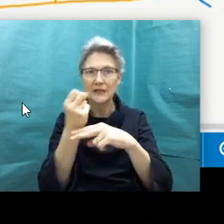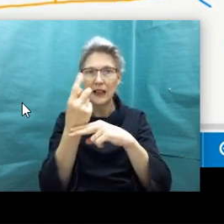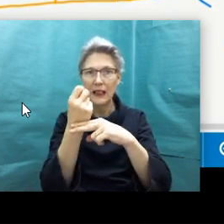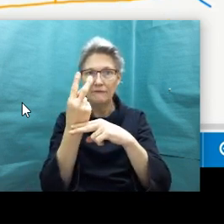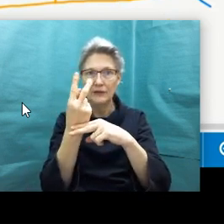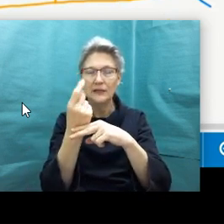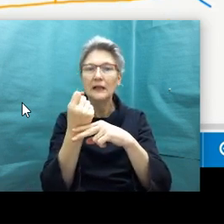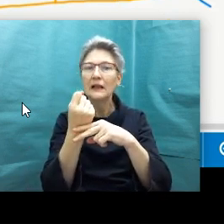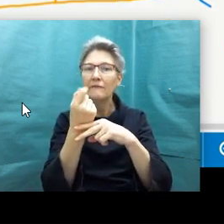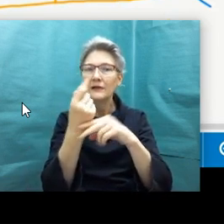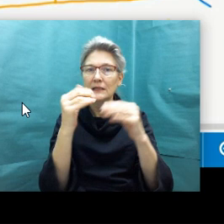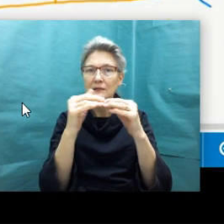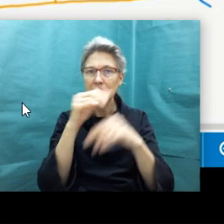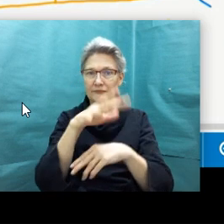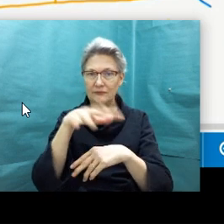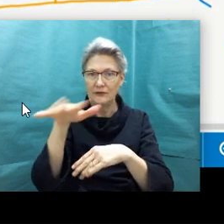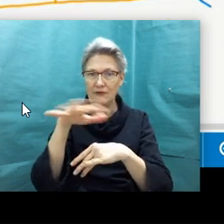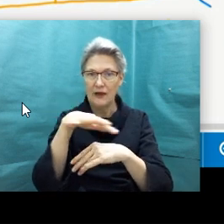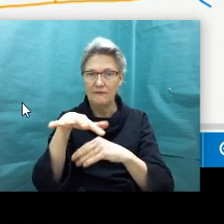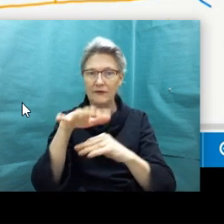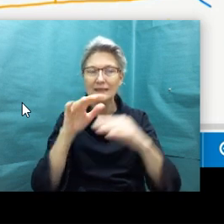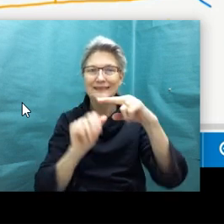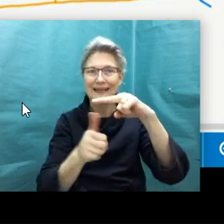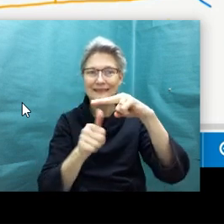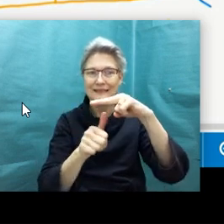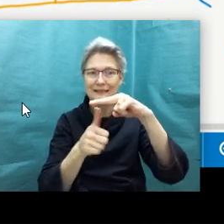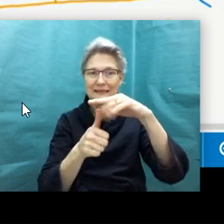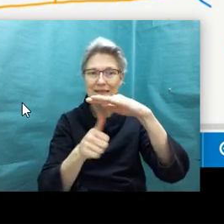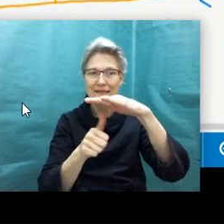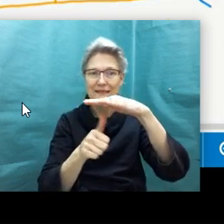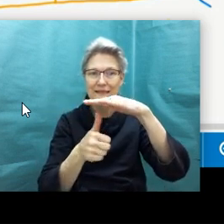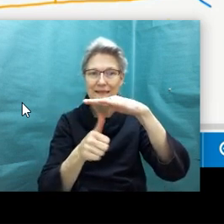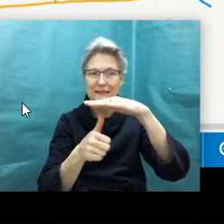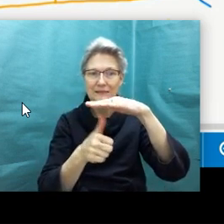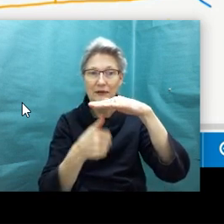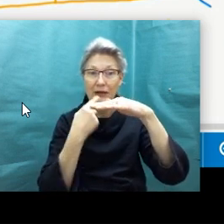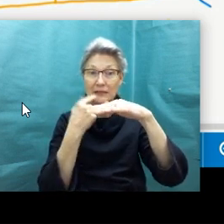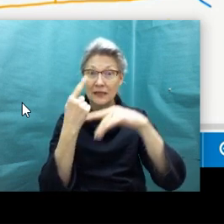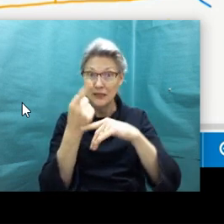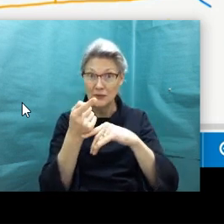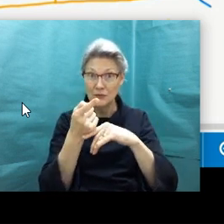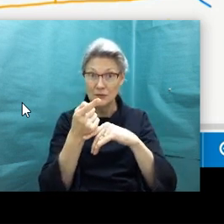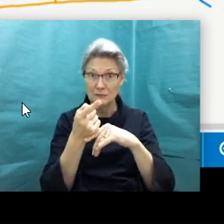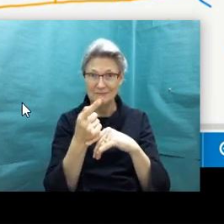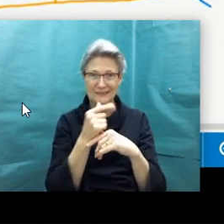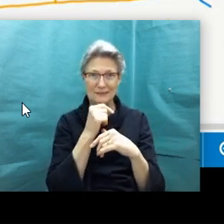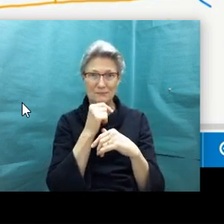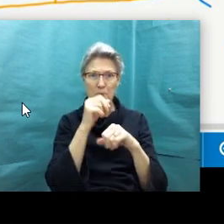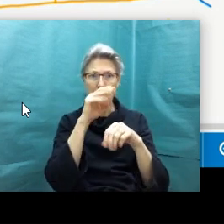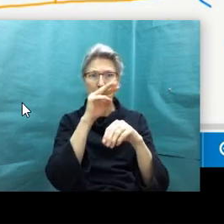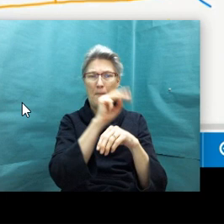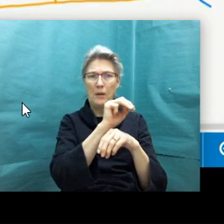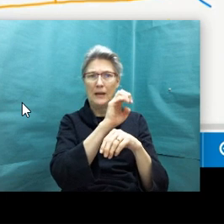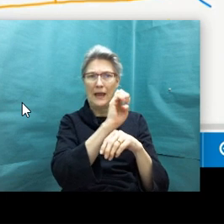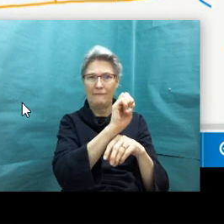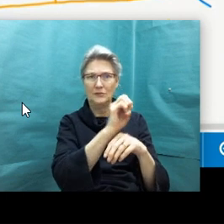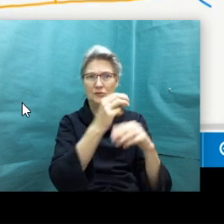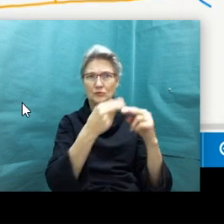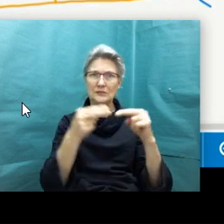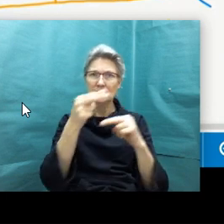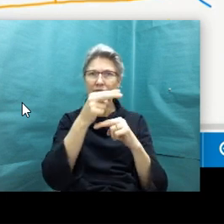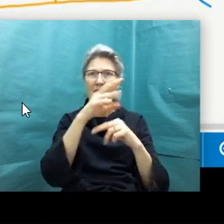is 55. So I have 55 tenths. But if I said to you, Mount Everest rises 55